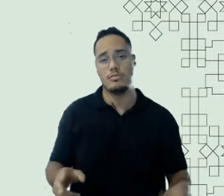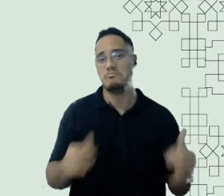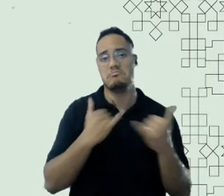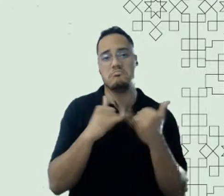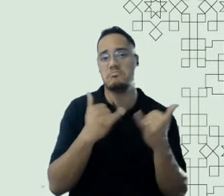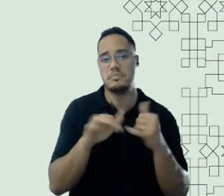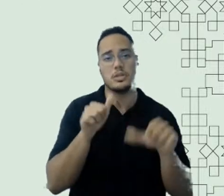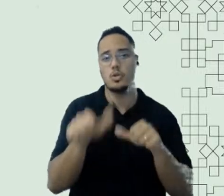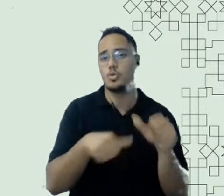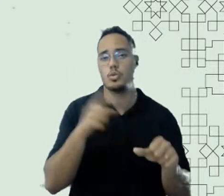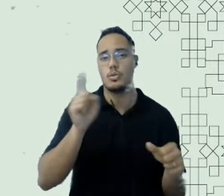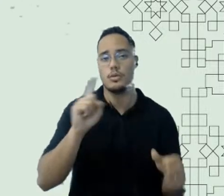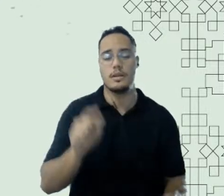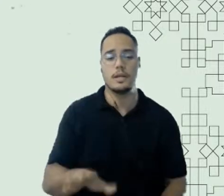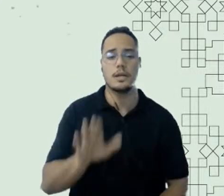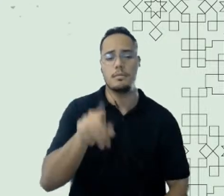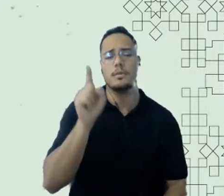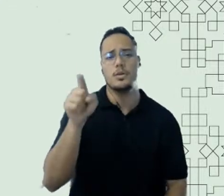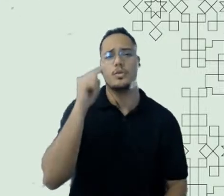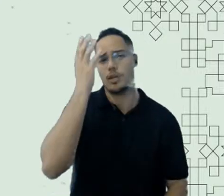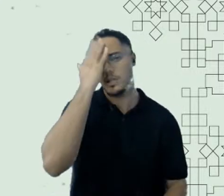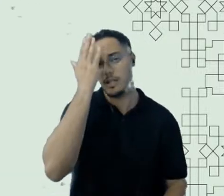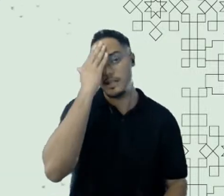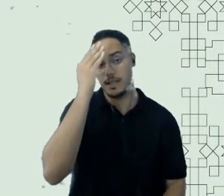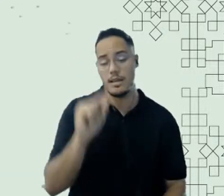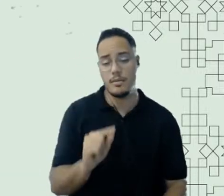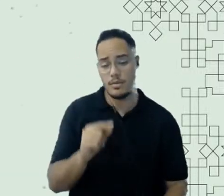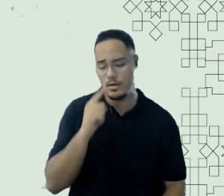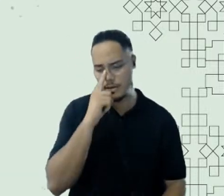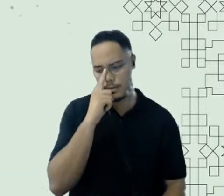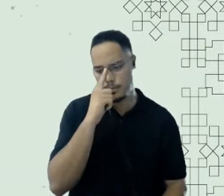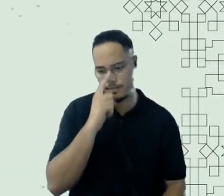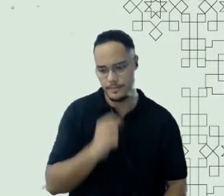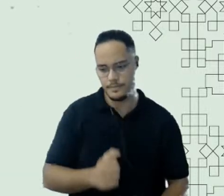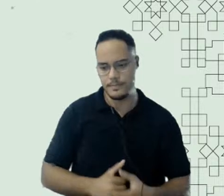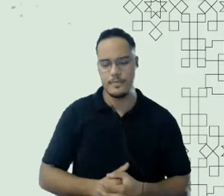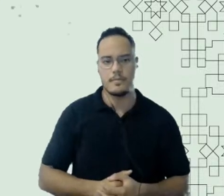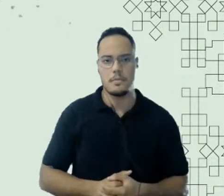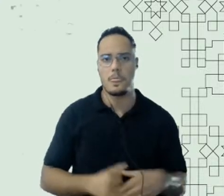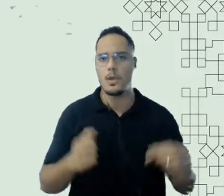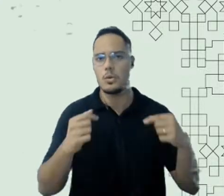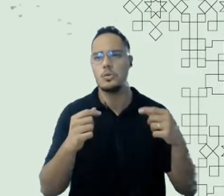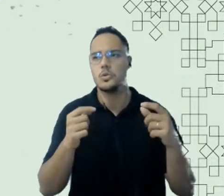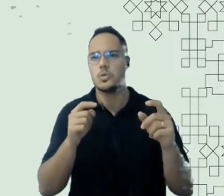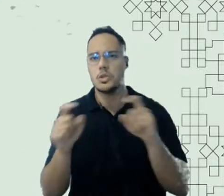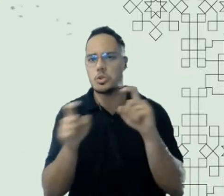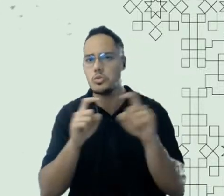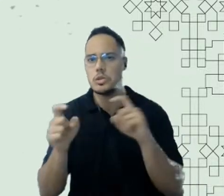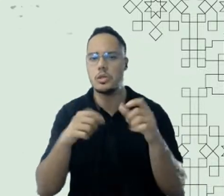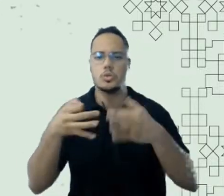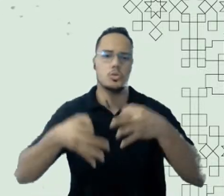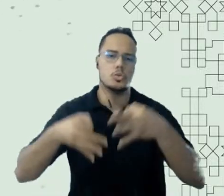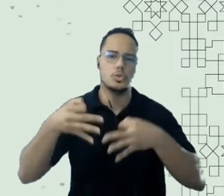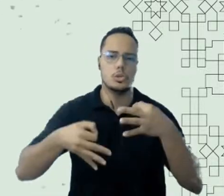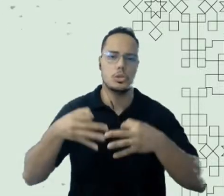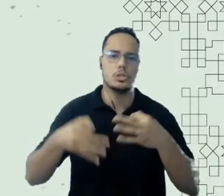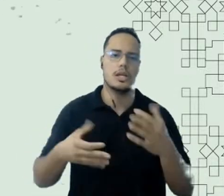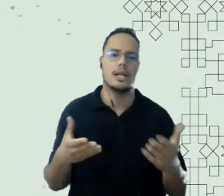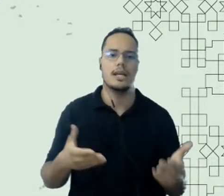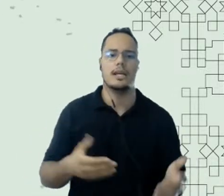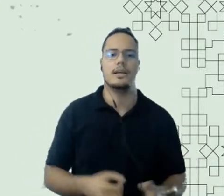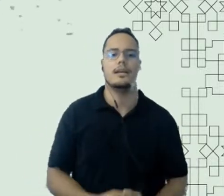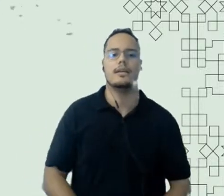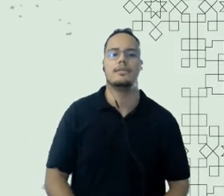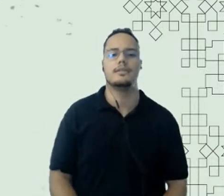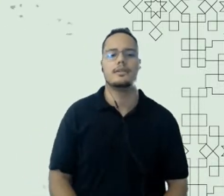judicial, any court challenge, apart from Poland saying, well, Article 17 is not